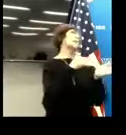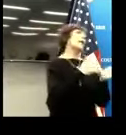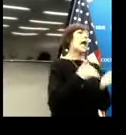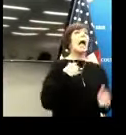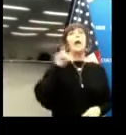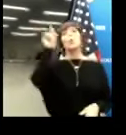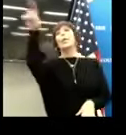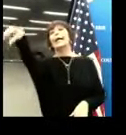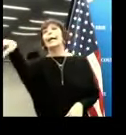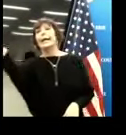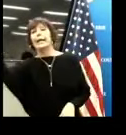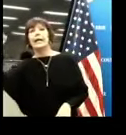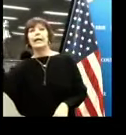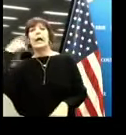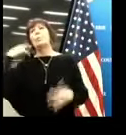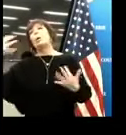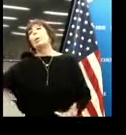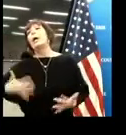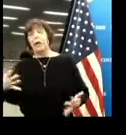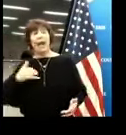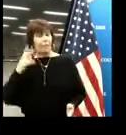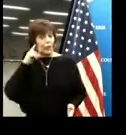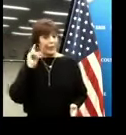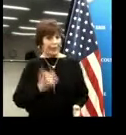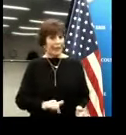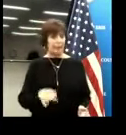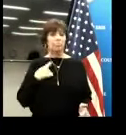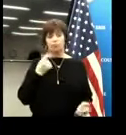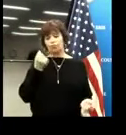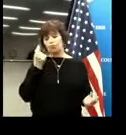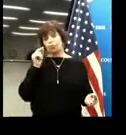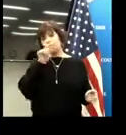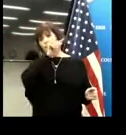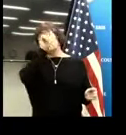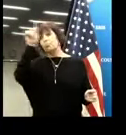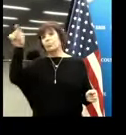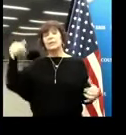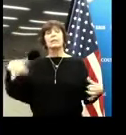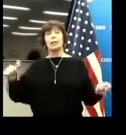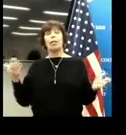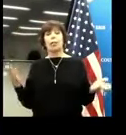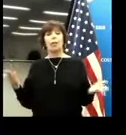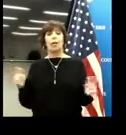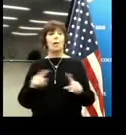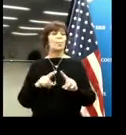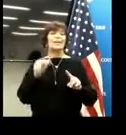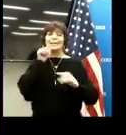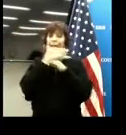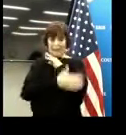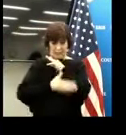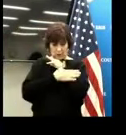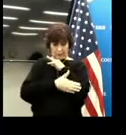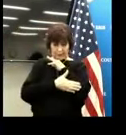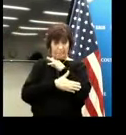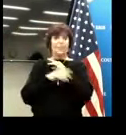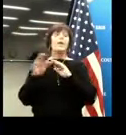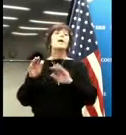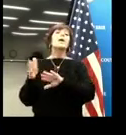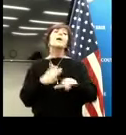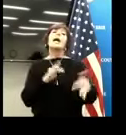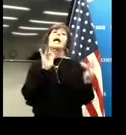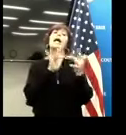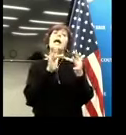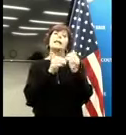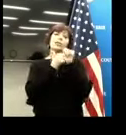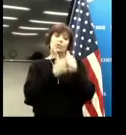offices. I've heard of that, and we understand that those delays still exist. On the contact tracing, we are still in